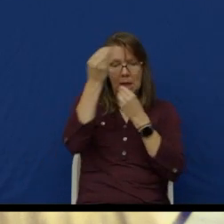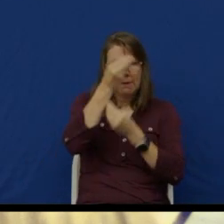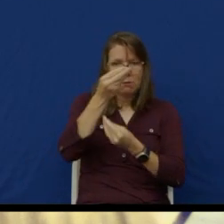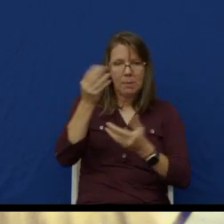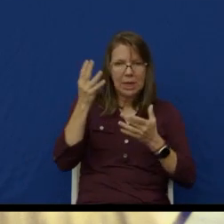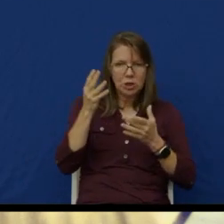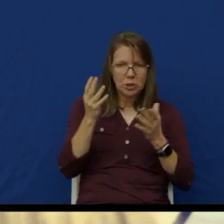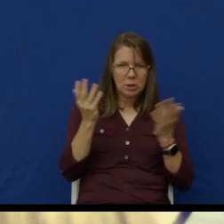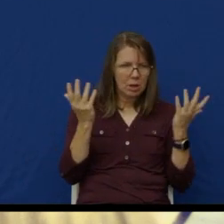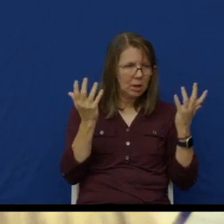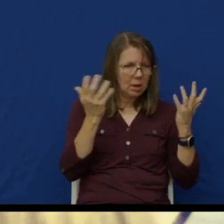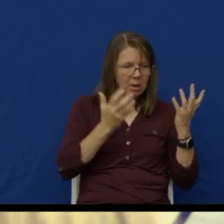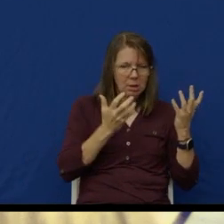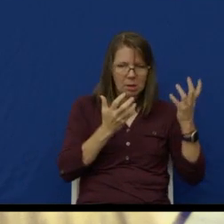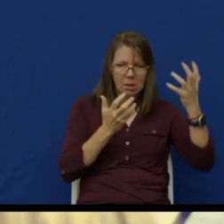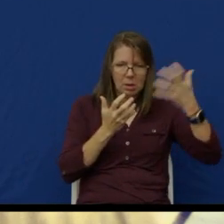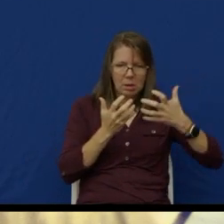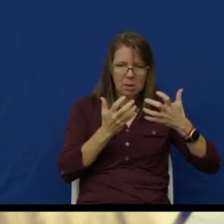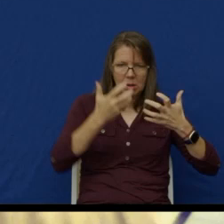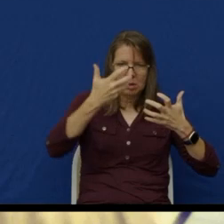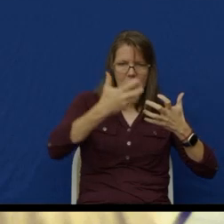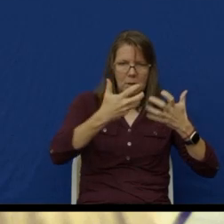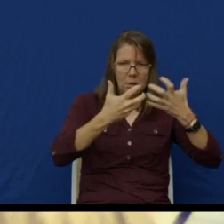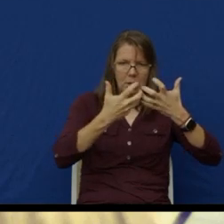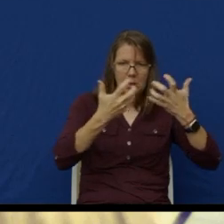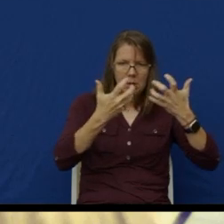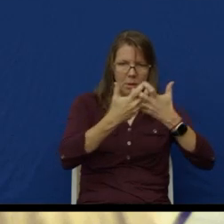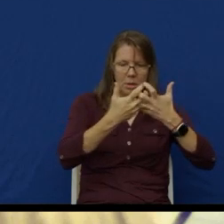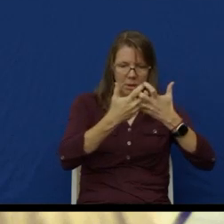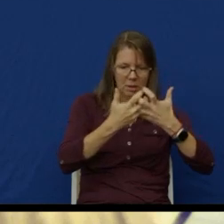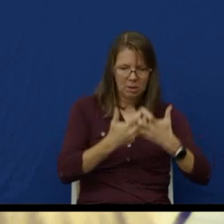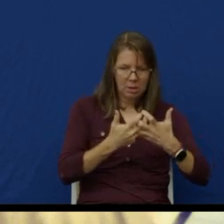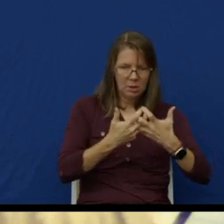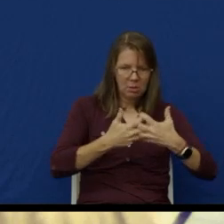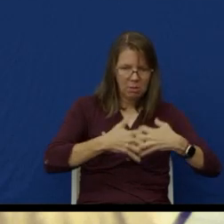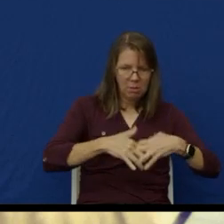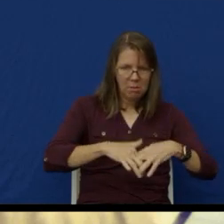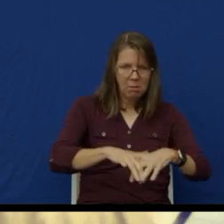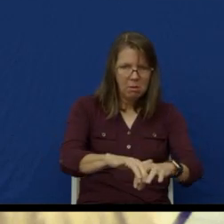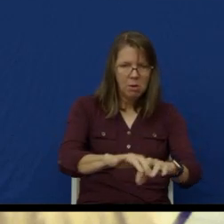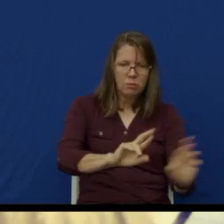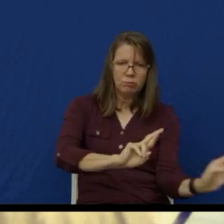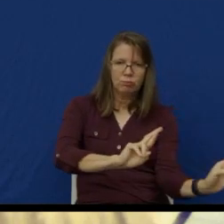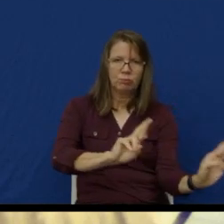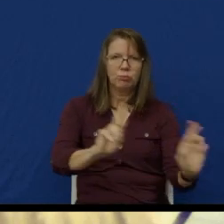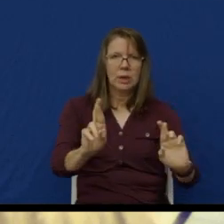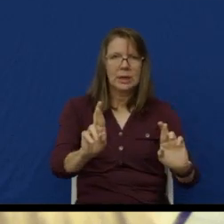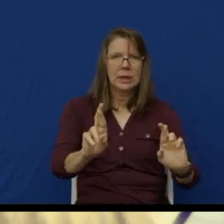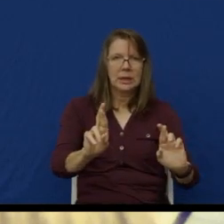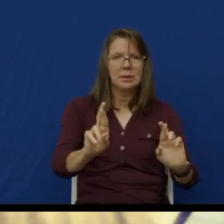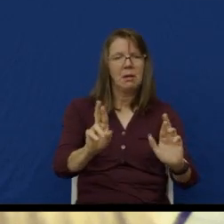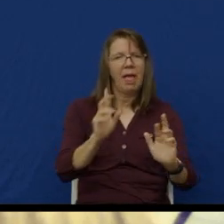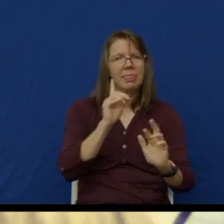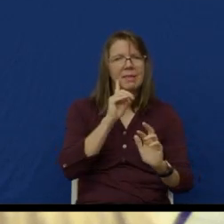that roadmap, the road work that Randy's been asking us for all along. So.